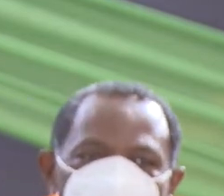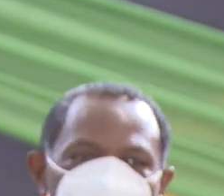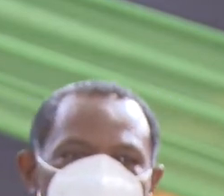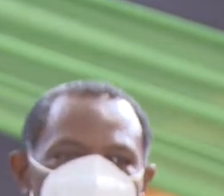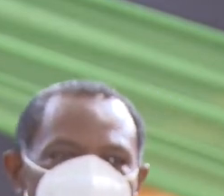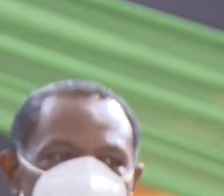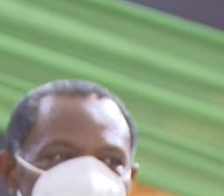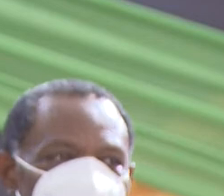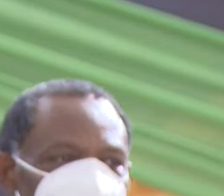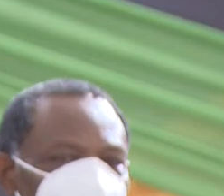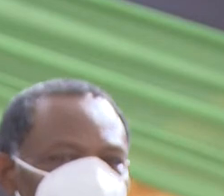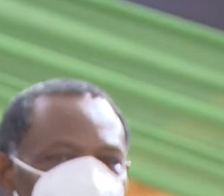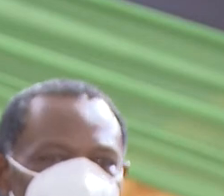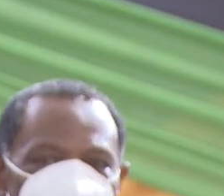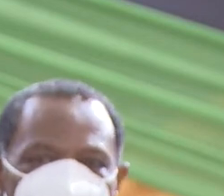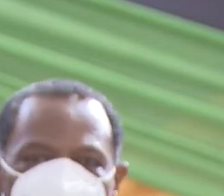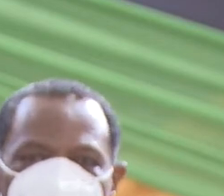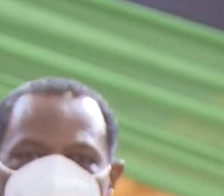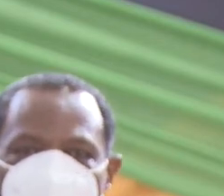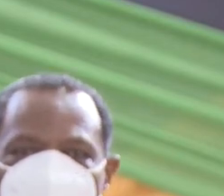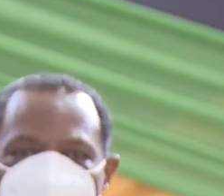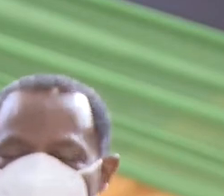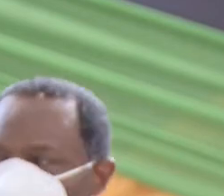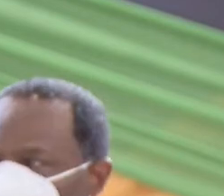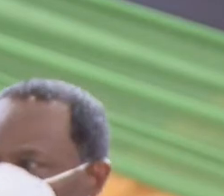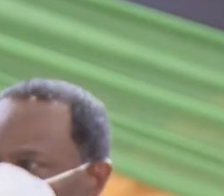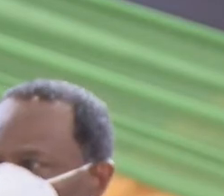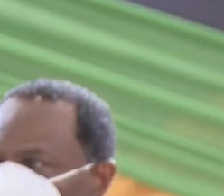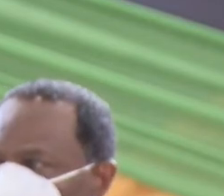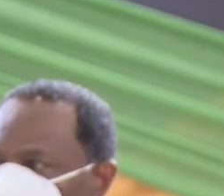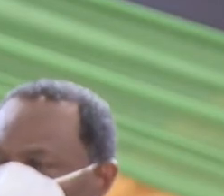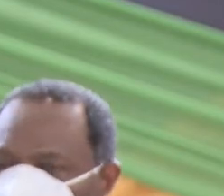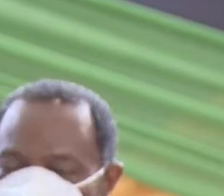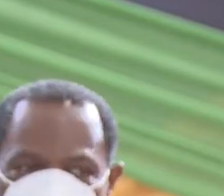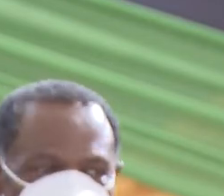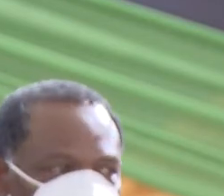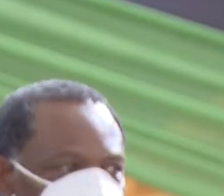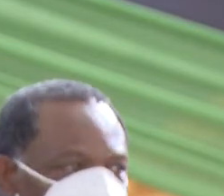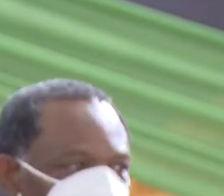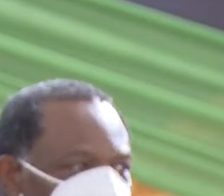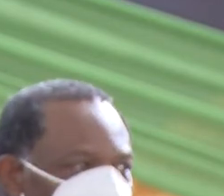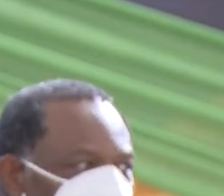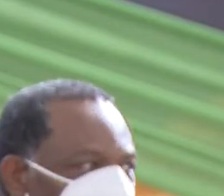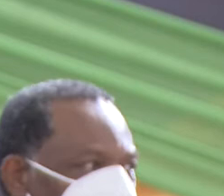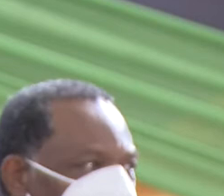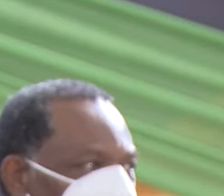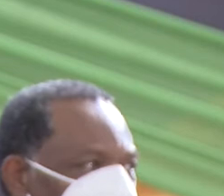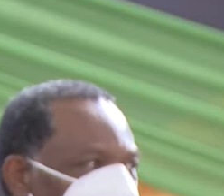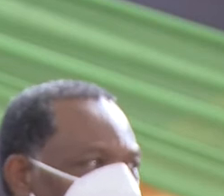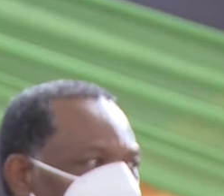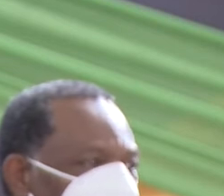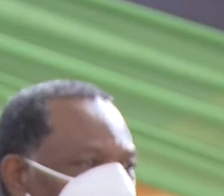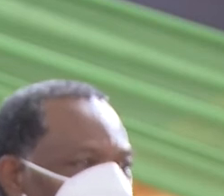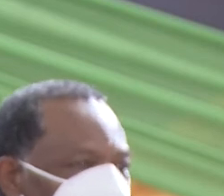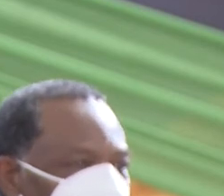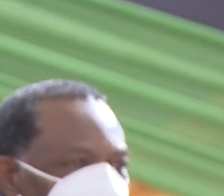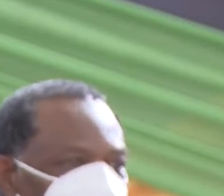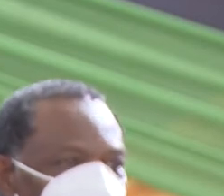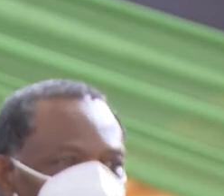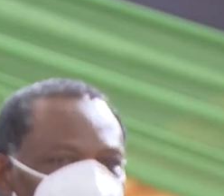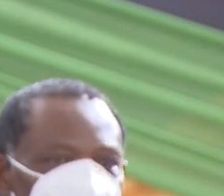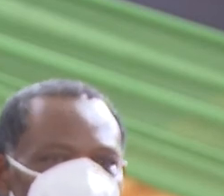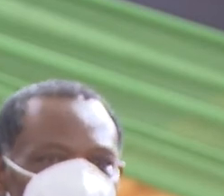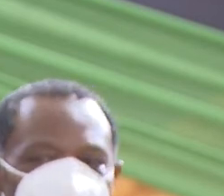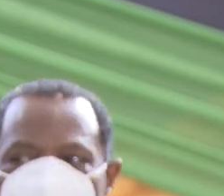theme, Resilient and Strong. Let's celebrate Jamaica 58.